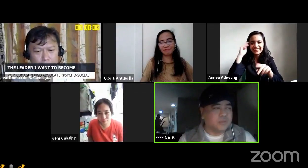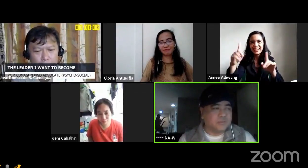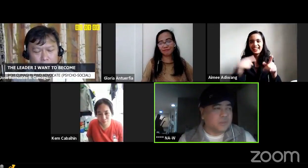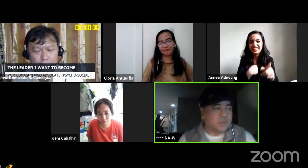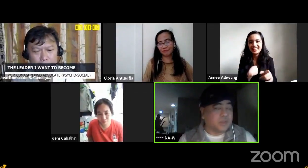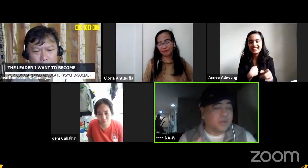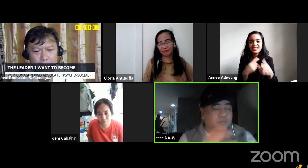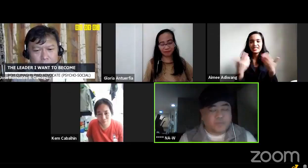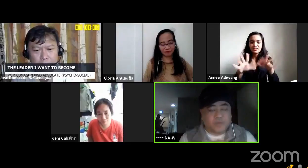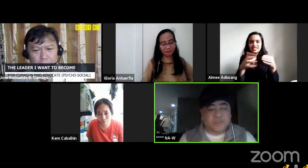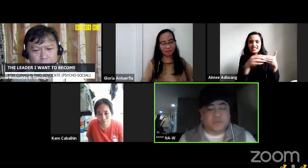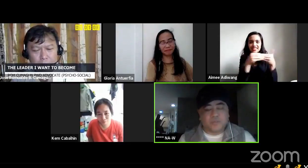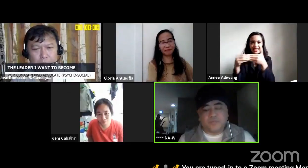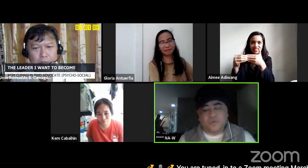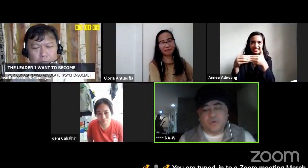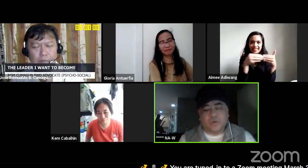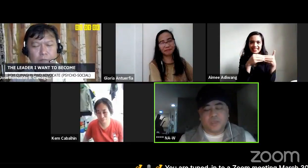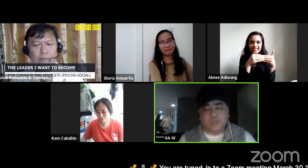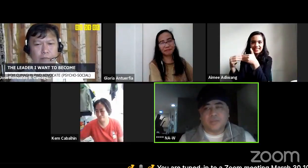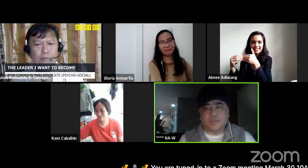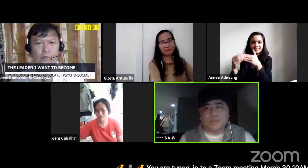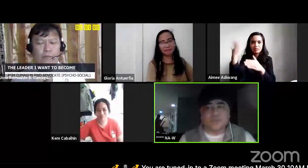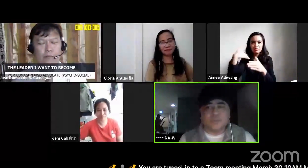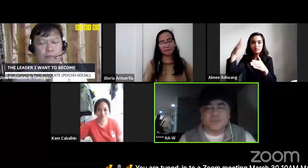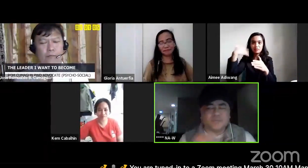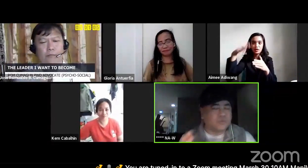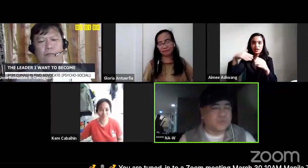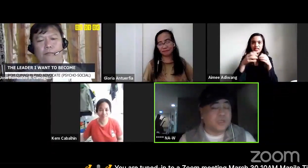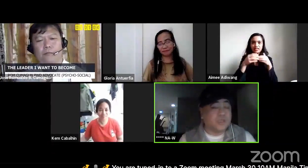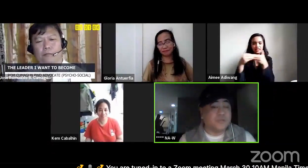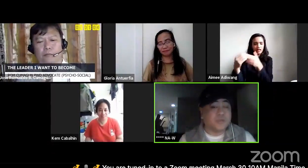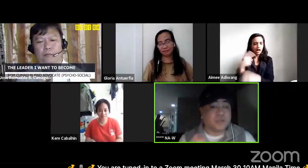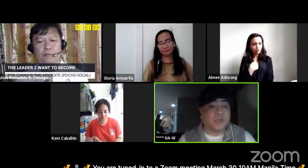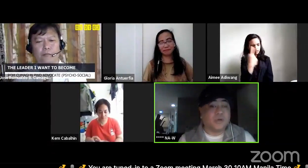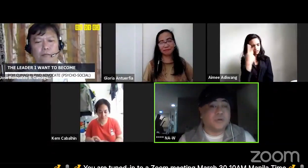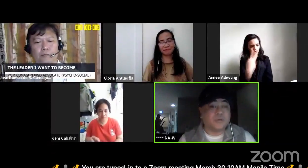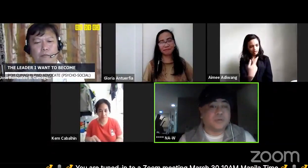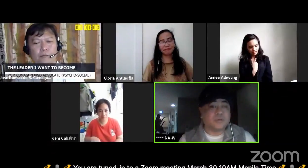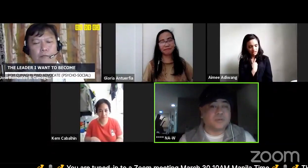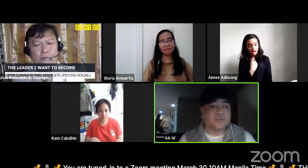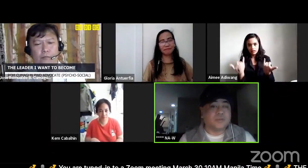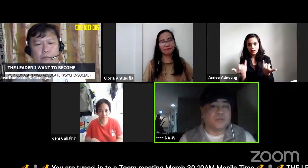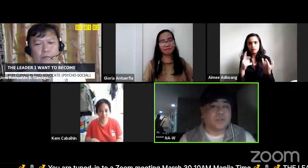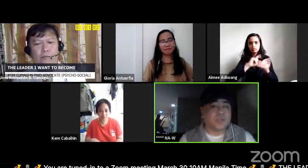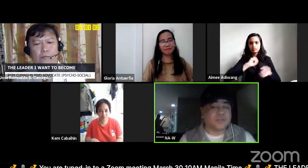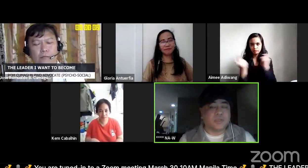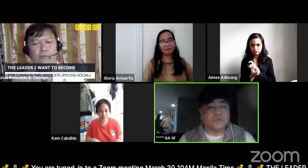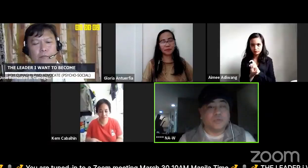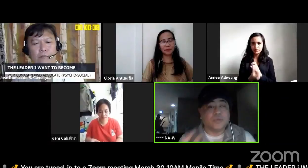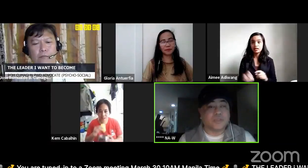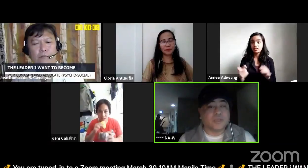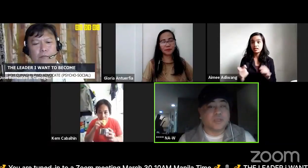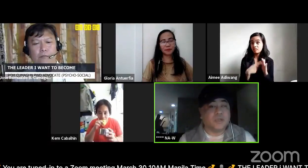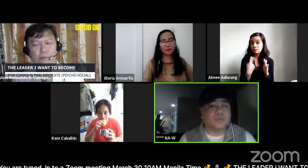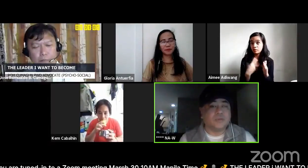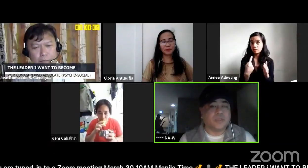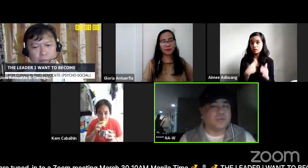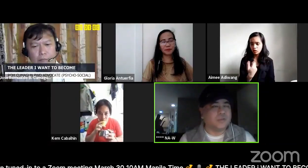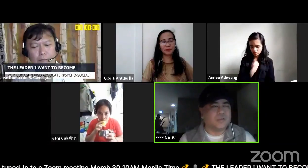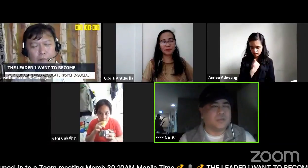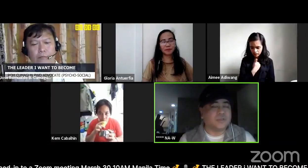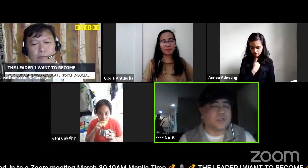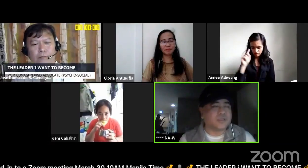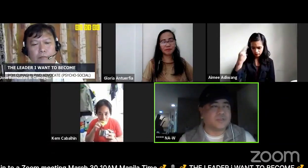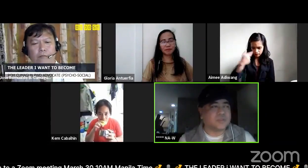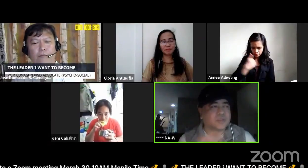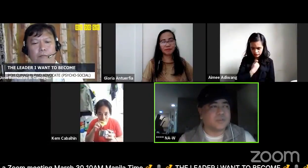led sa private sector before, and I saw myself totally different now. There were times na inuna ko yung sarili ko,